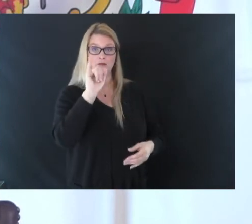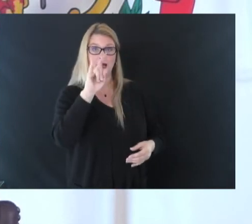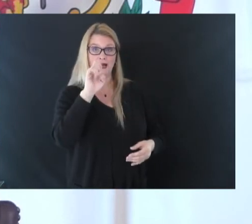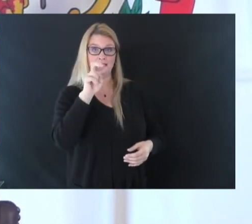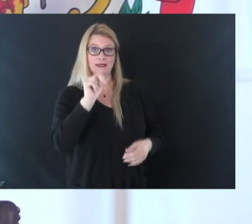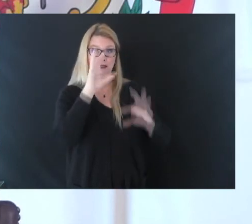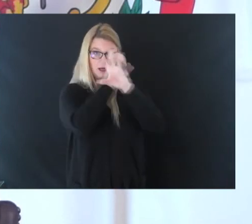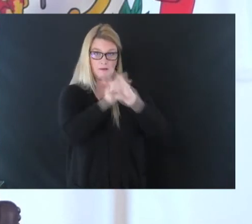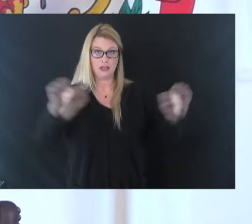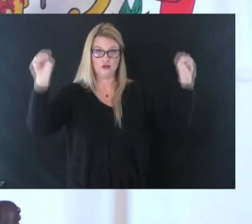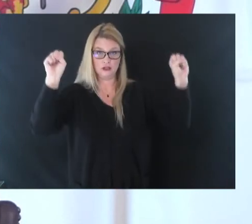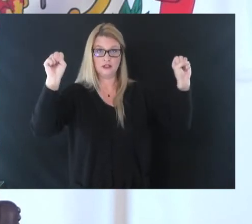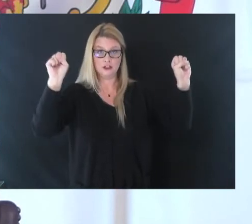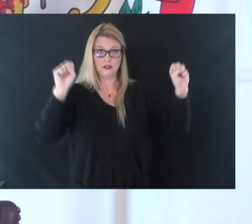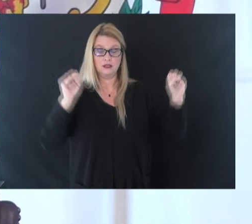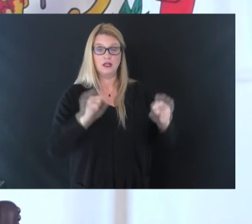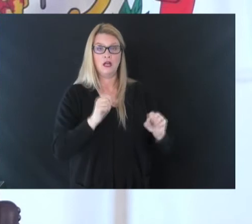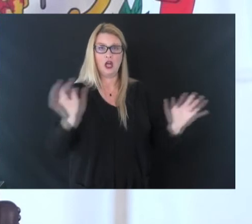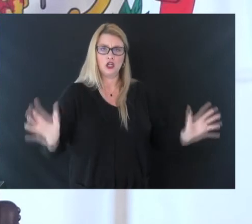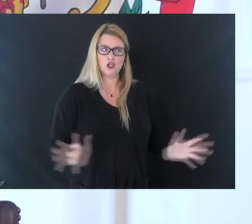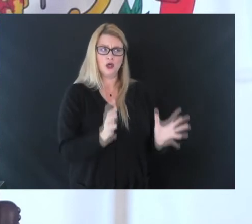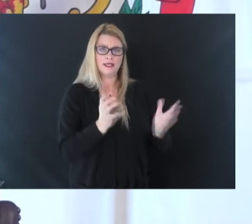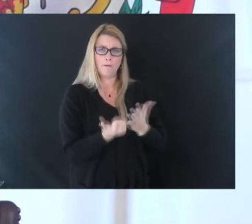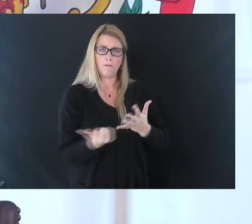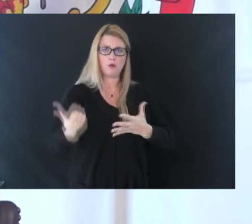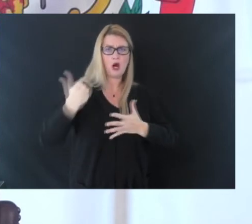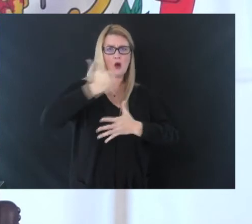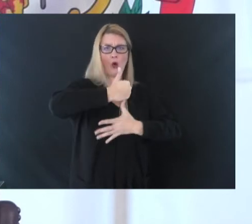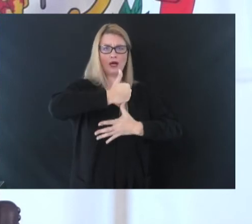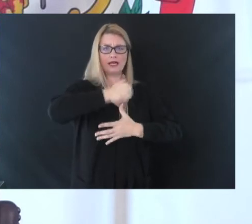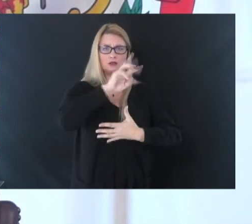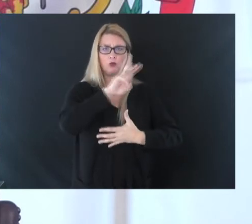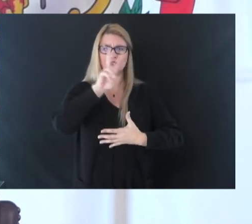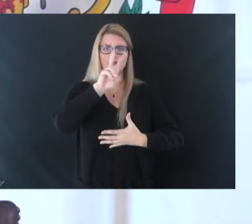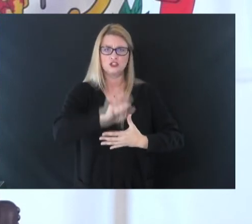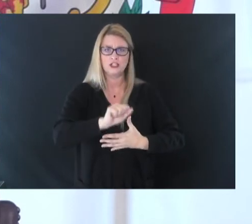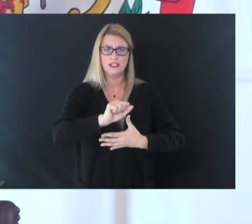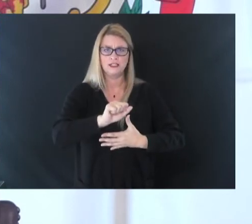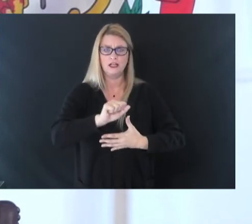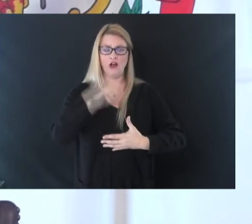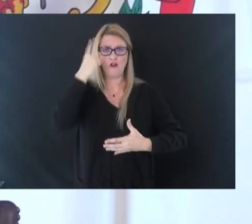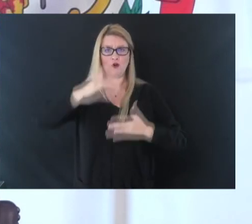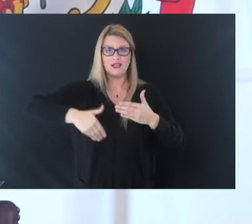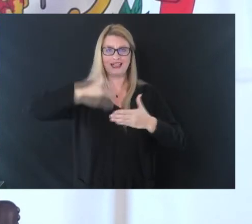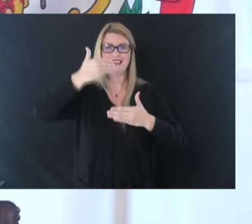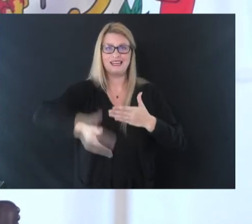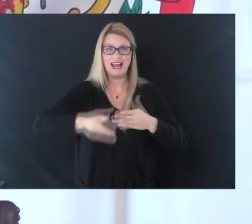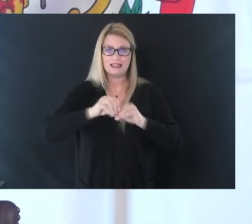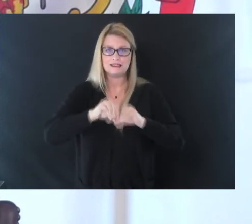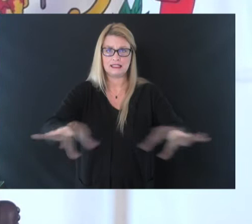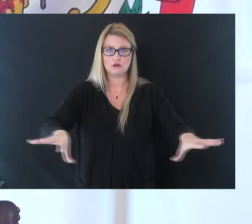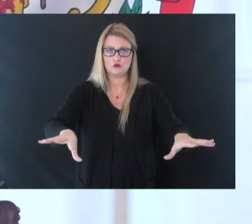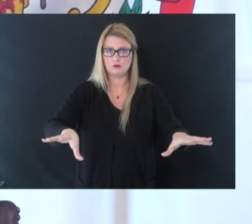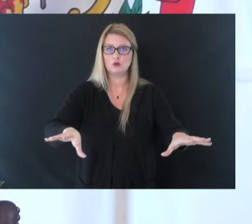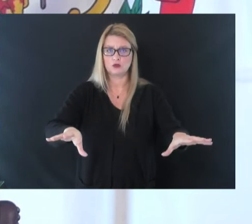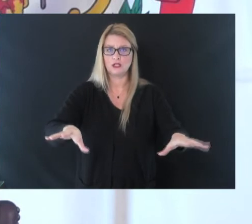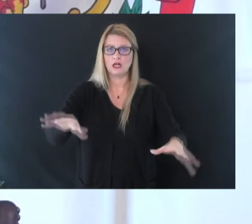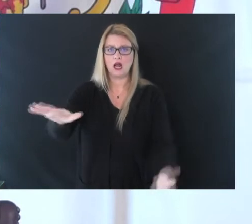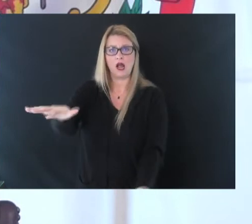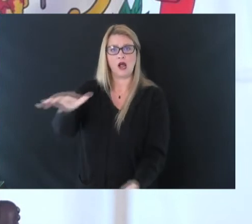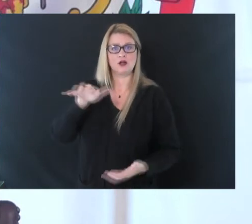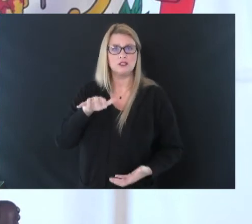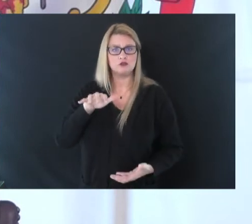urging prioritization of West Virginia in the next round of COVID vaccine distribution. The